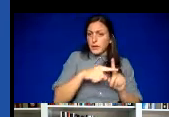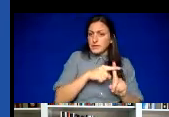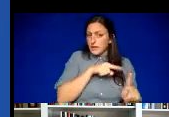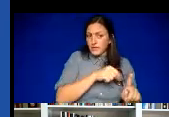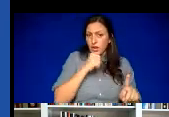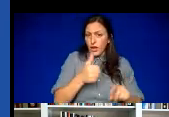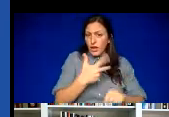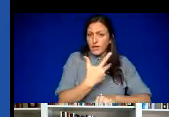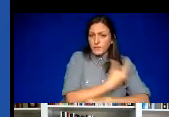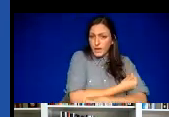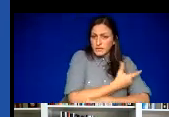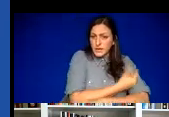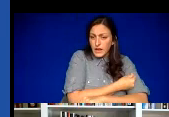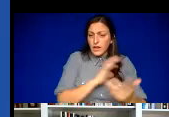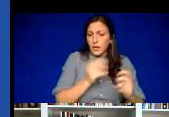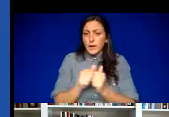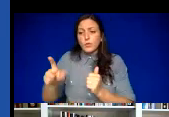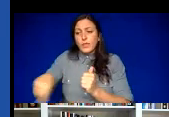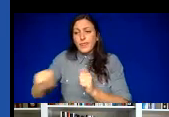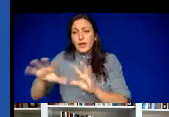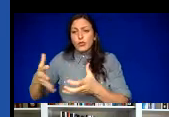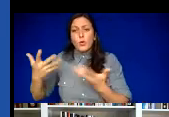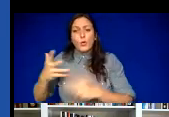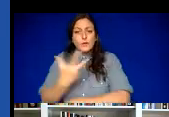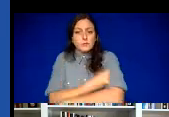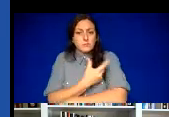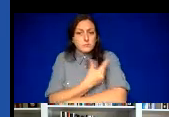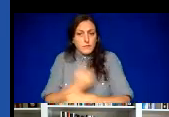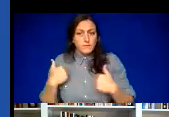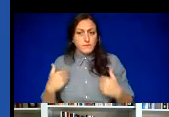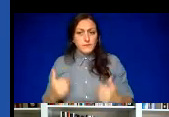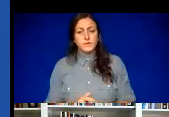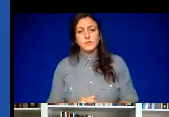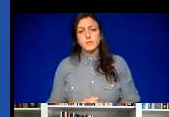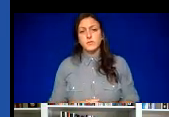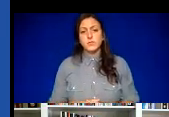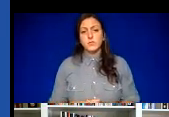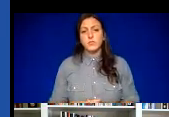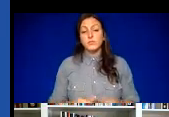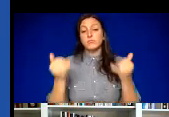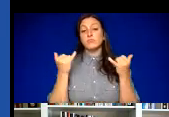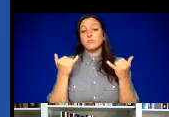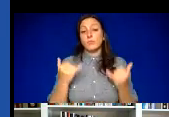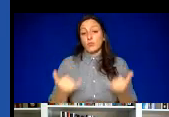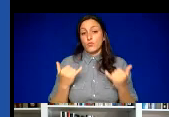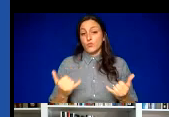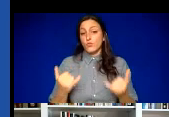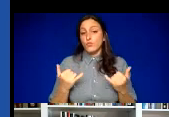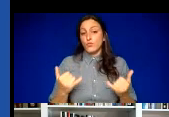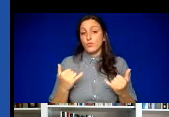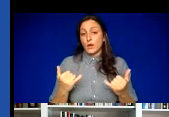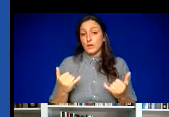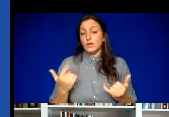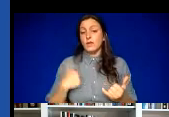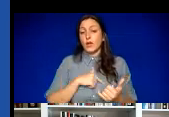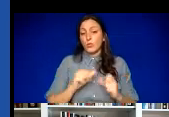versus those who have received their shots? At this point, we are really continuing